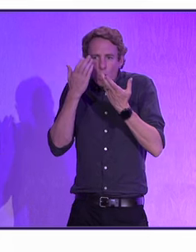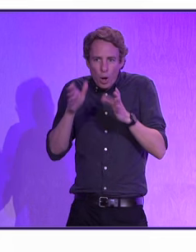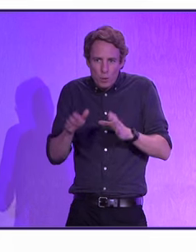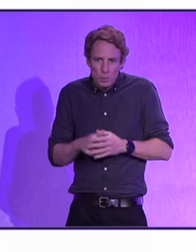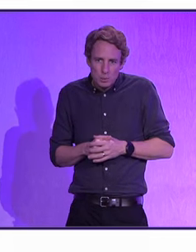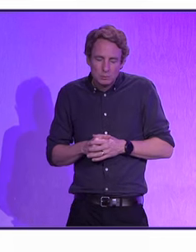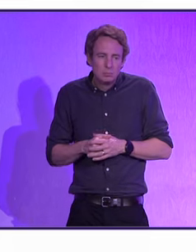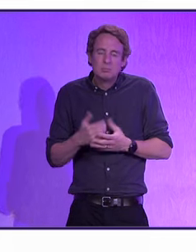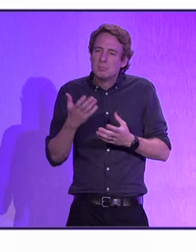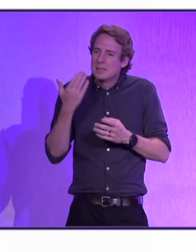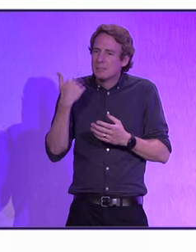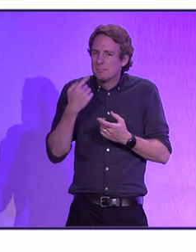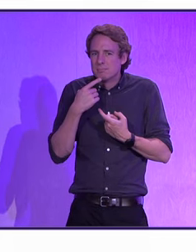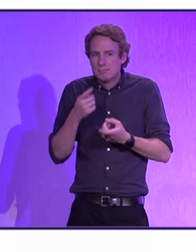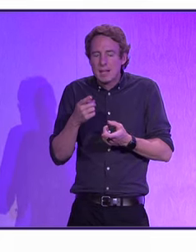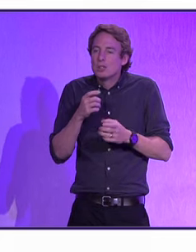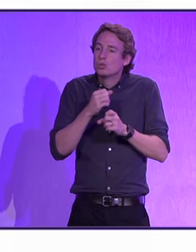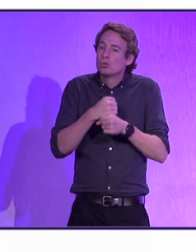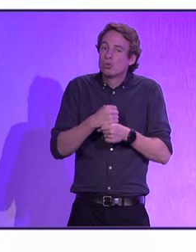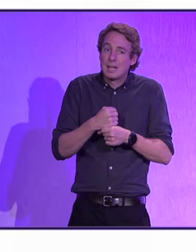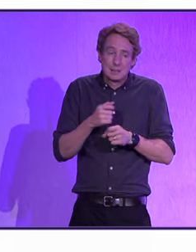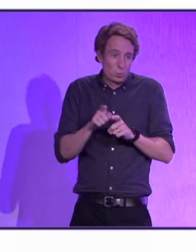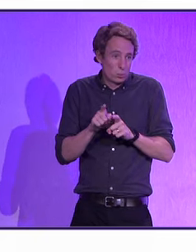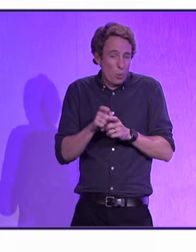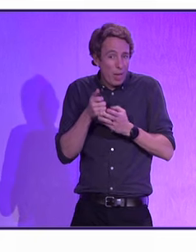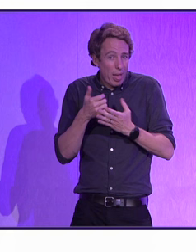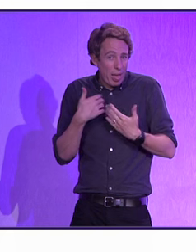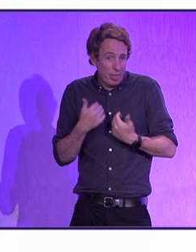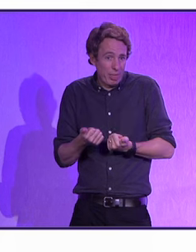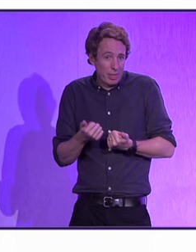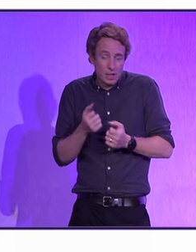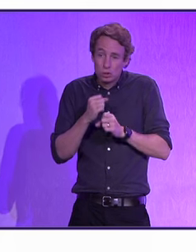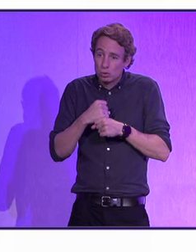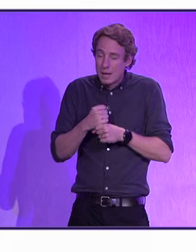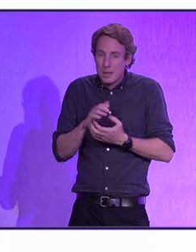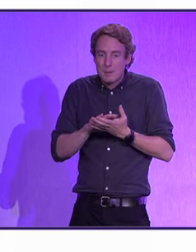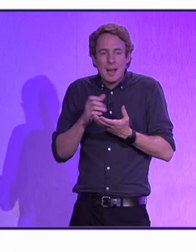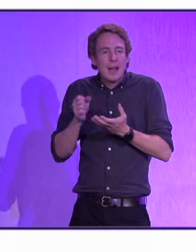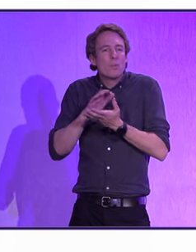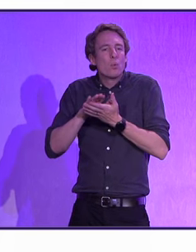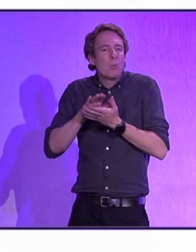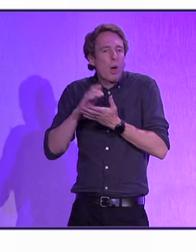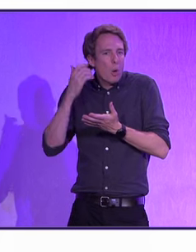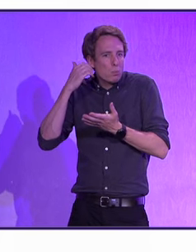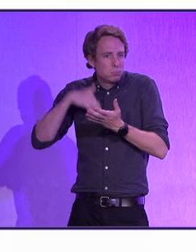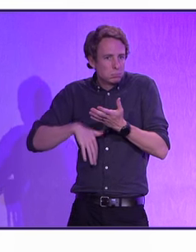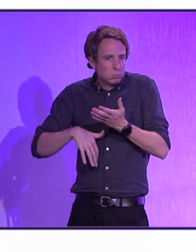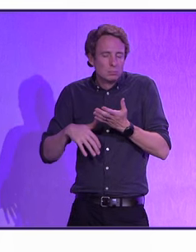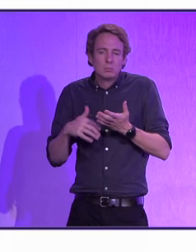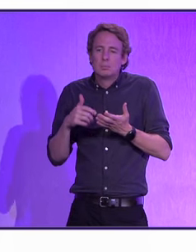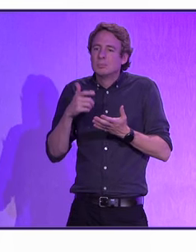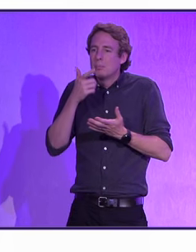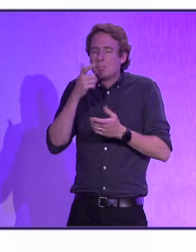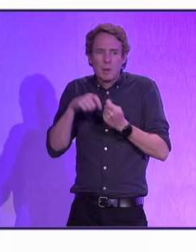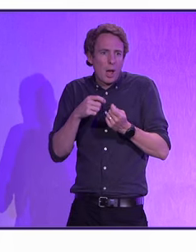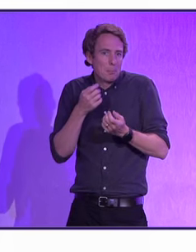about. Stress is also healthy in small doses. It actually releases hormonal changes that can